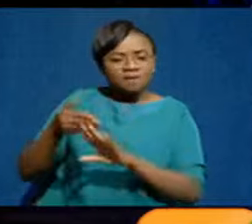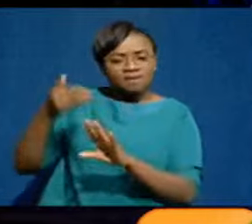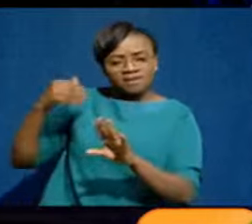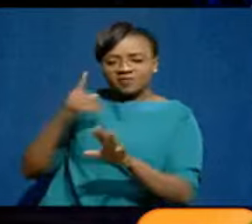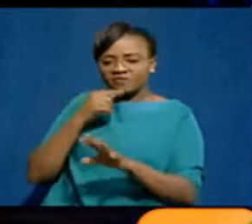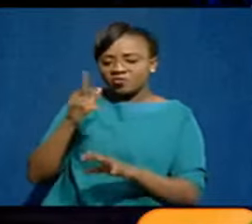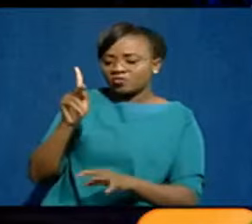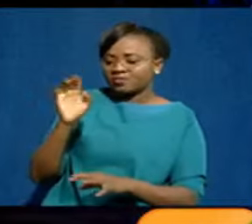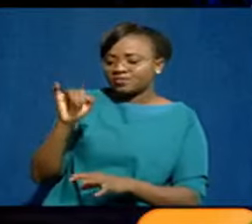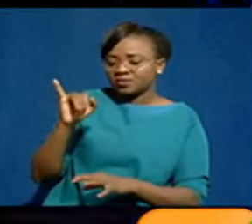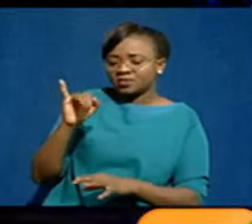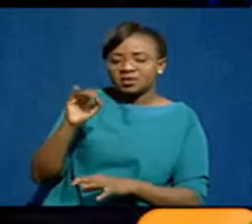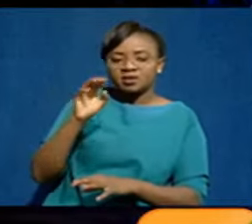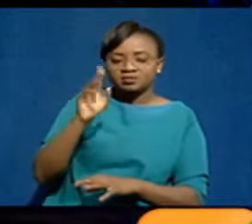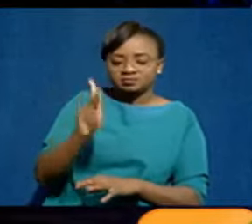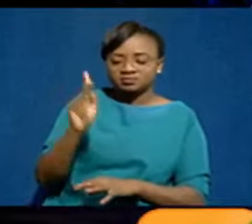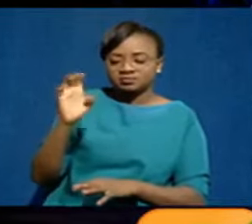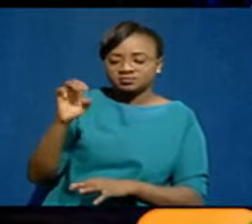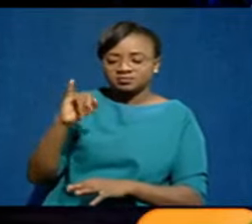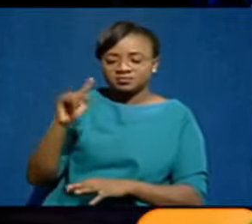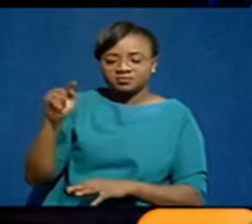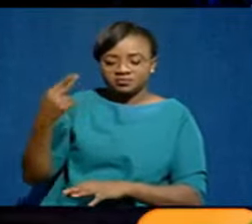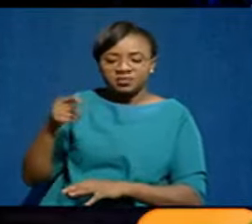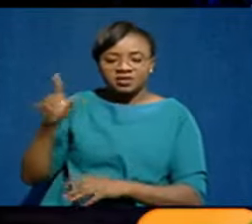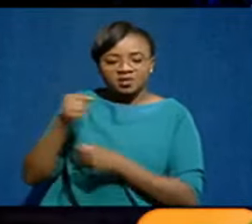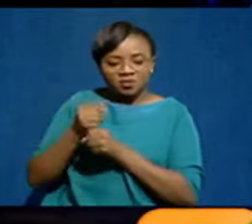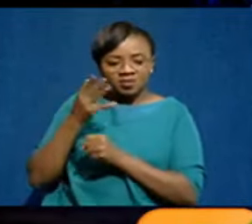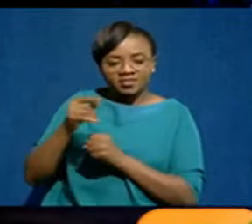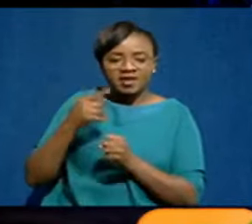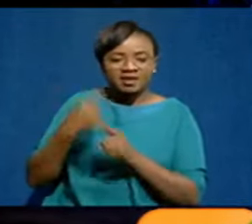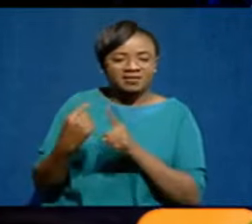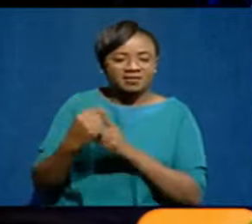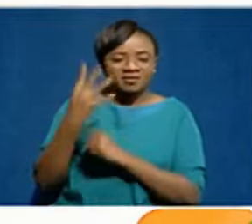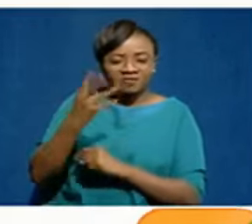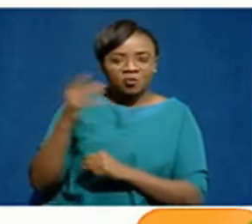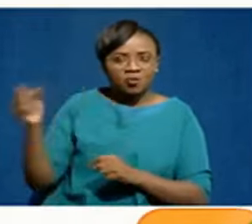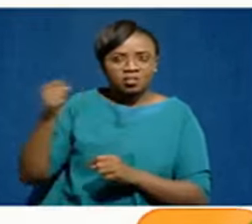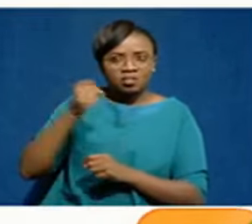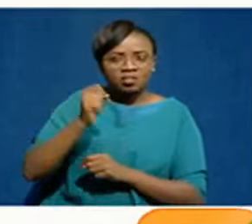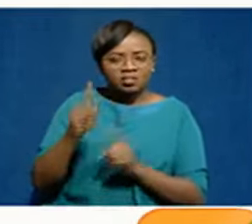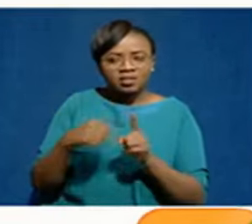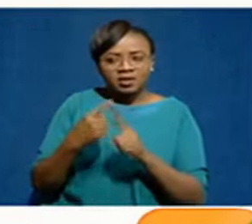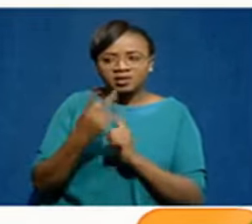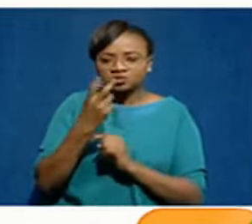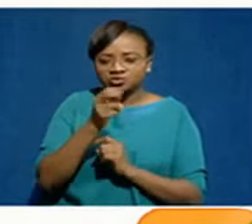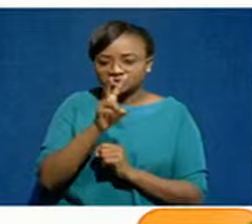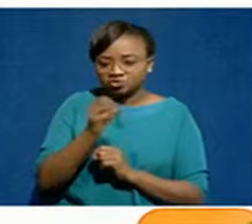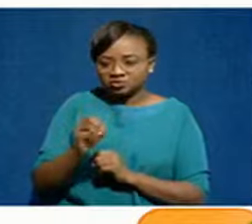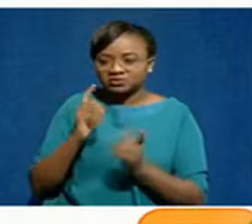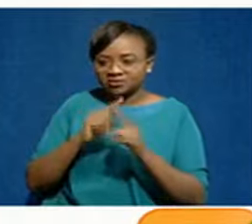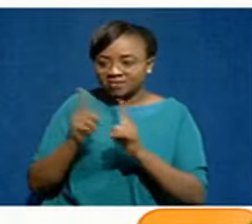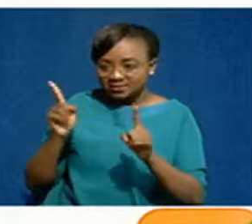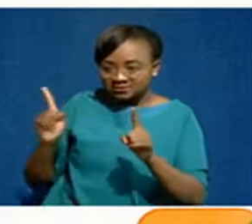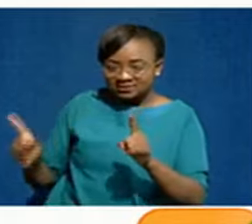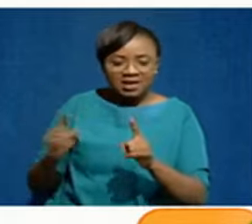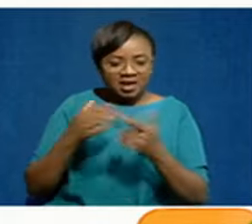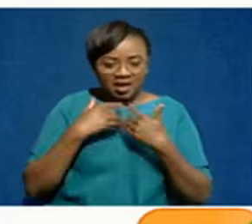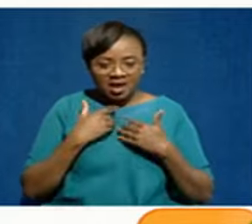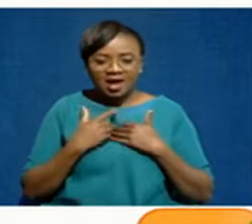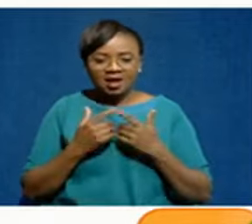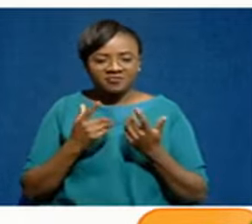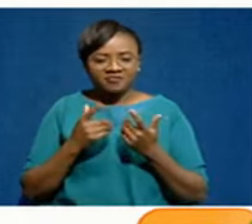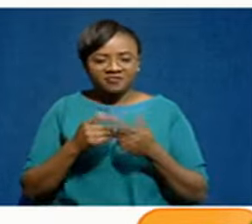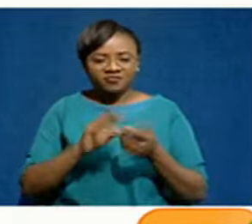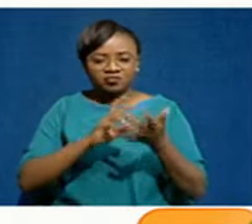has held the position for the last 4 years following his appointment in September 2020. Fan now inherits an active portfolio consisting of